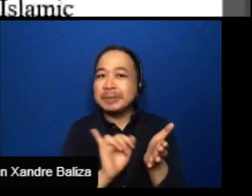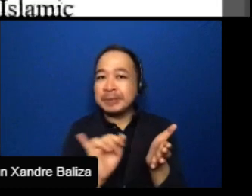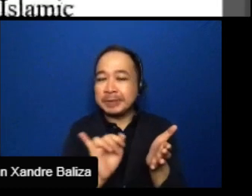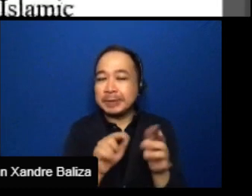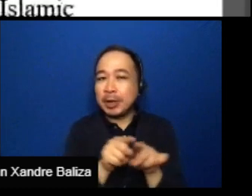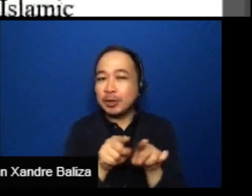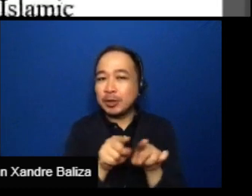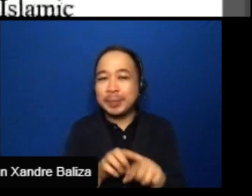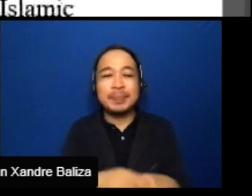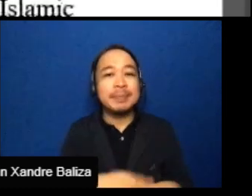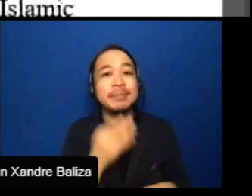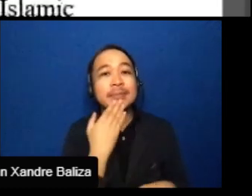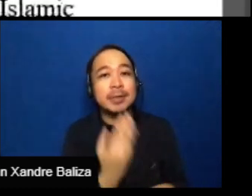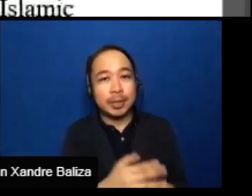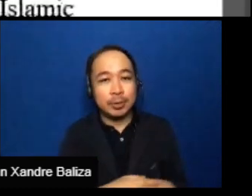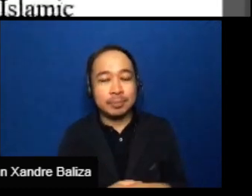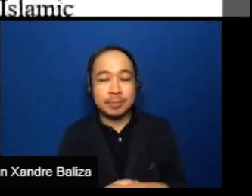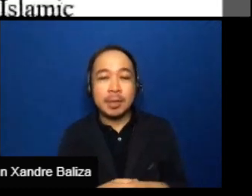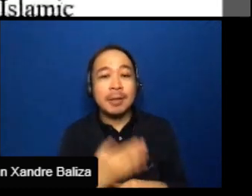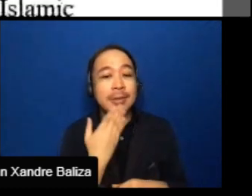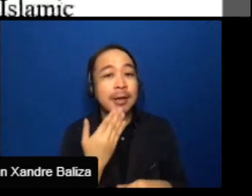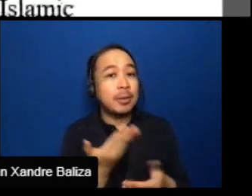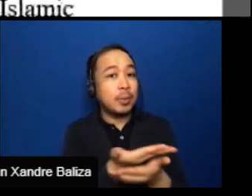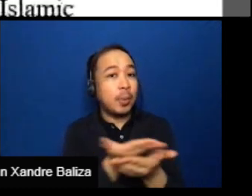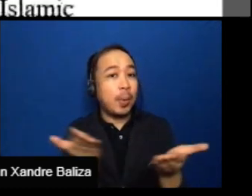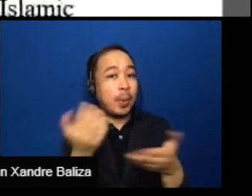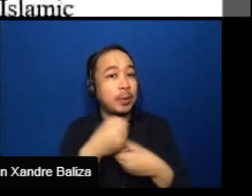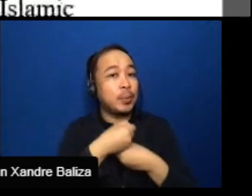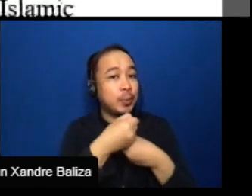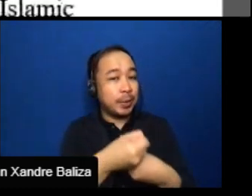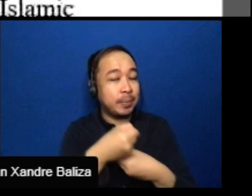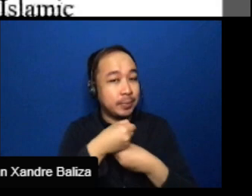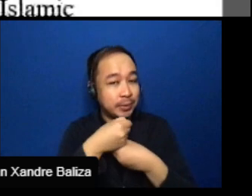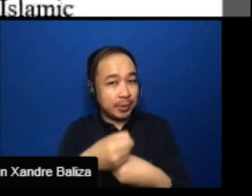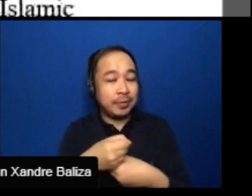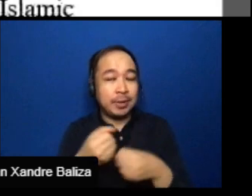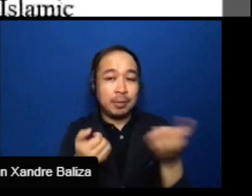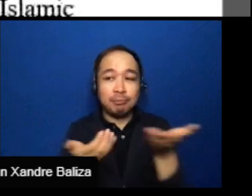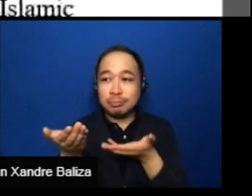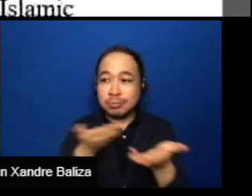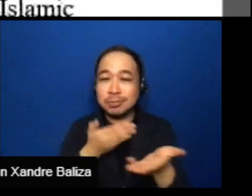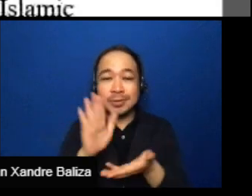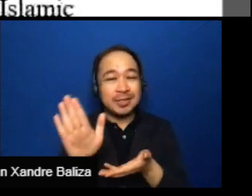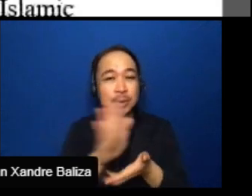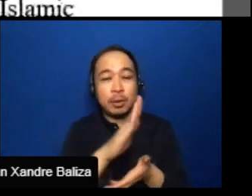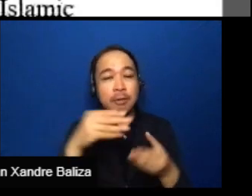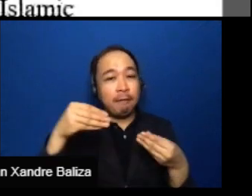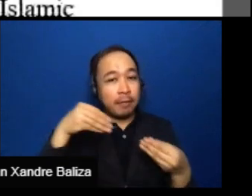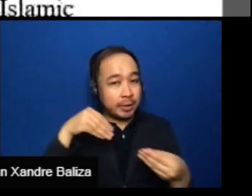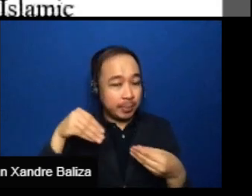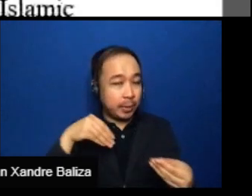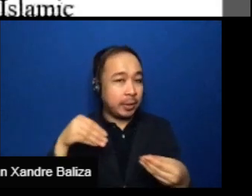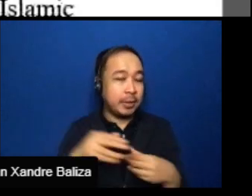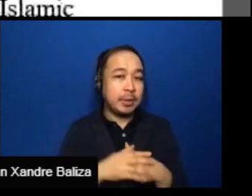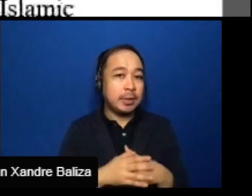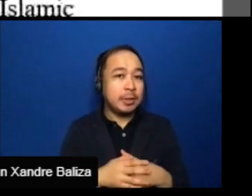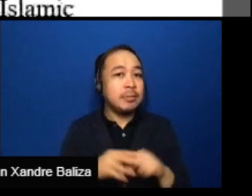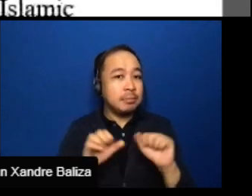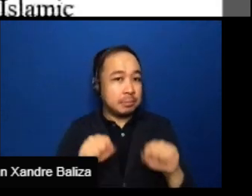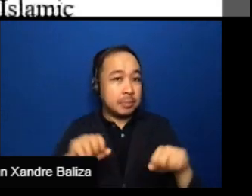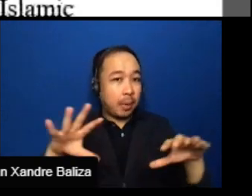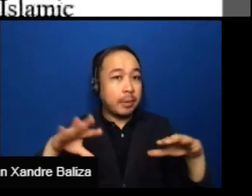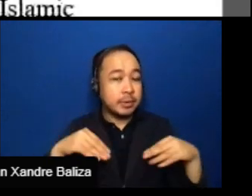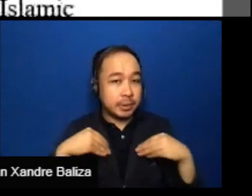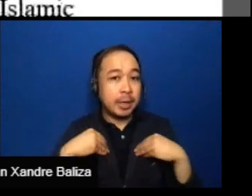Thank you very much for all the distinguished delegations for their flexibility. So we consider that we